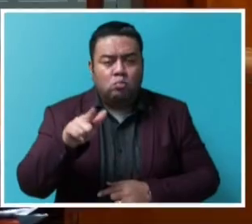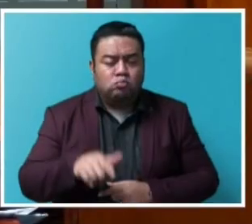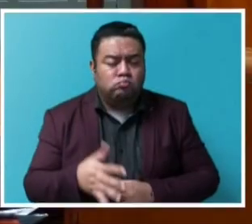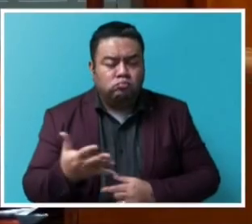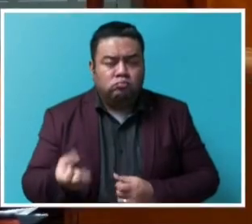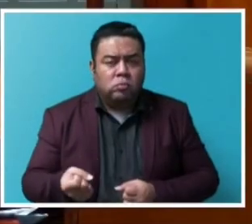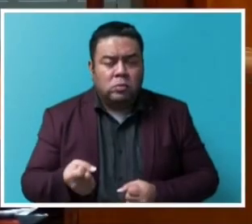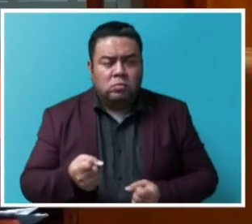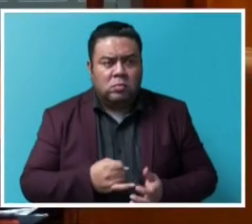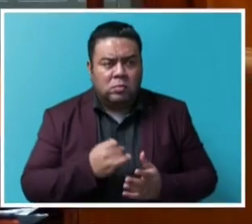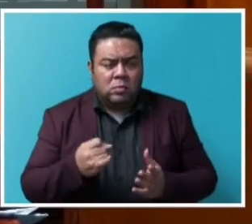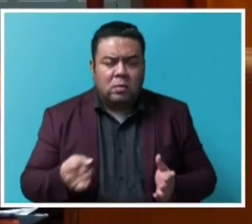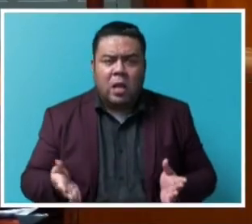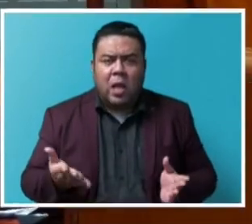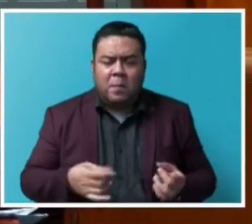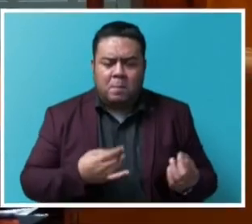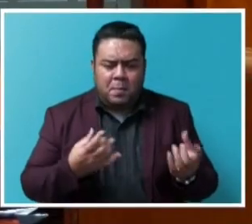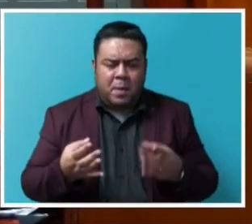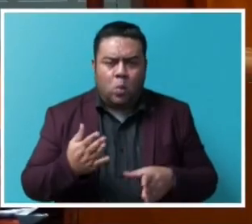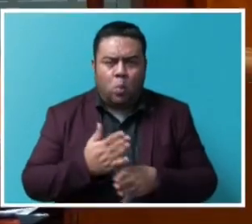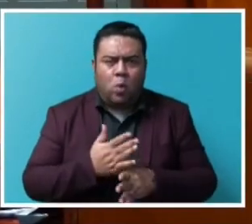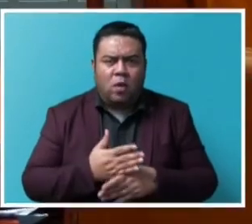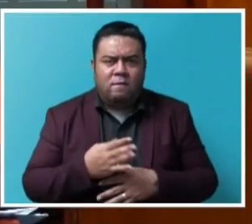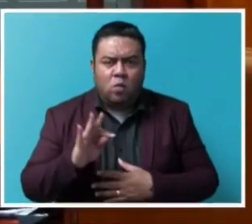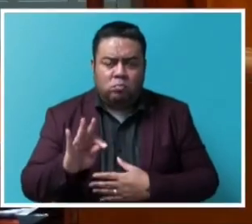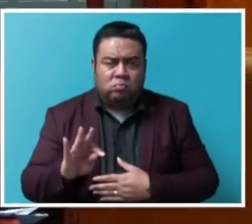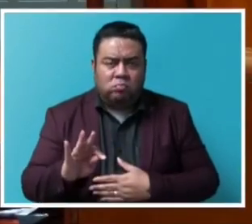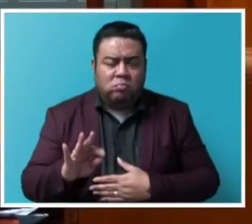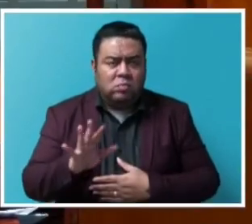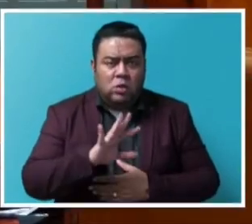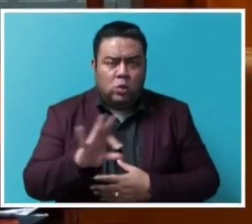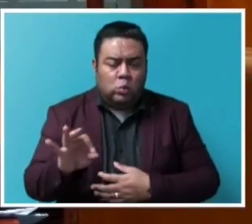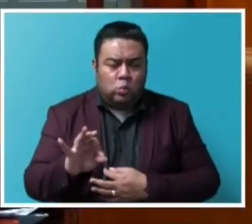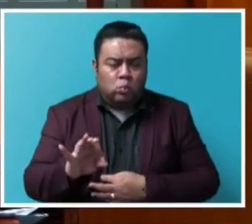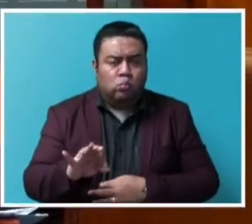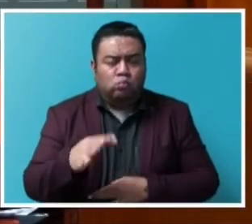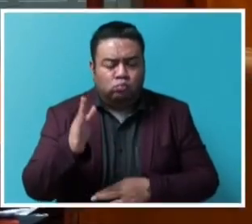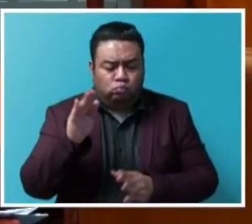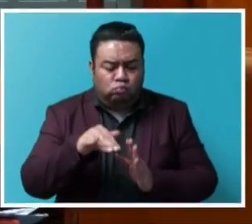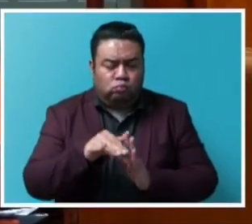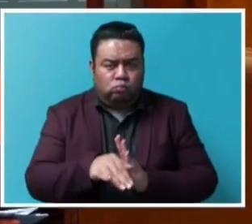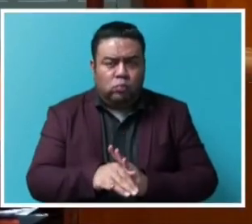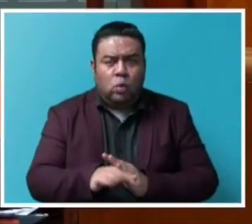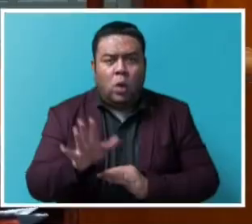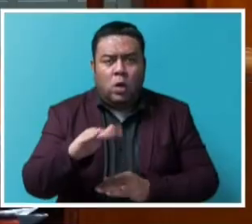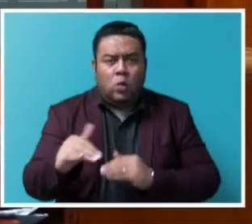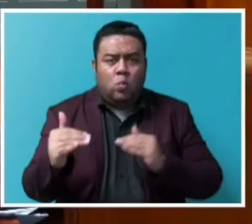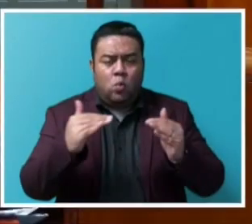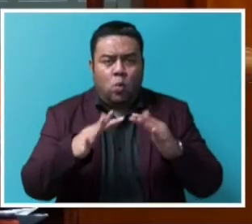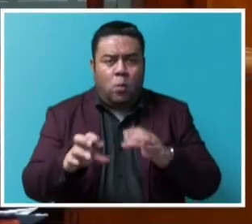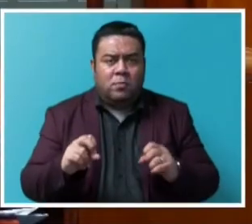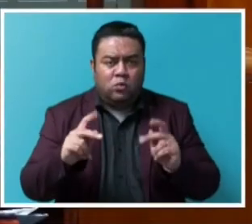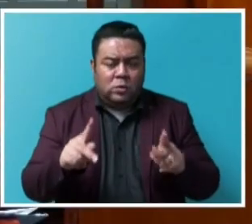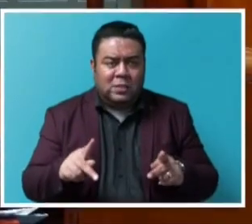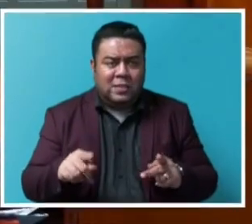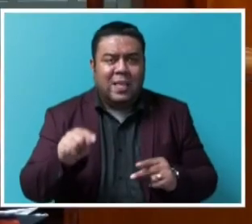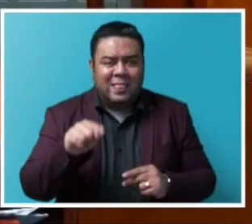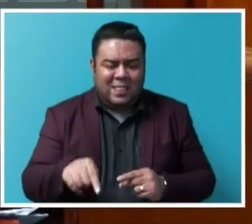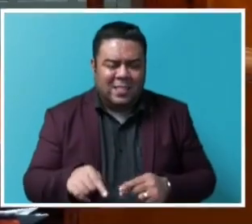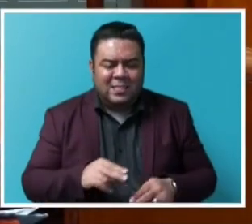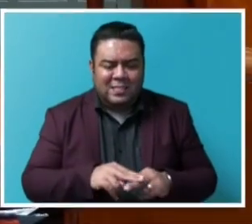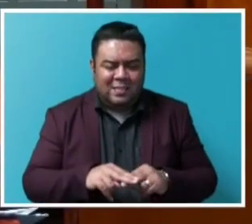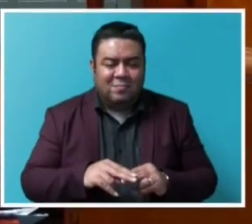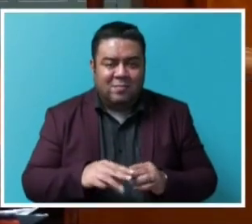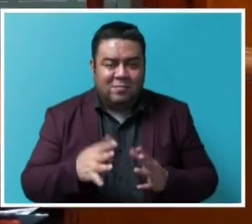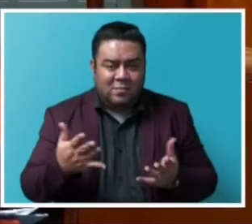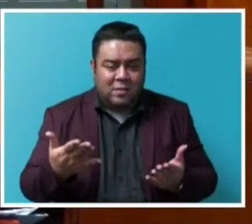innovation, an underprepared workforce, declining morale, and unequal opportunity. These are features